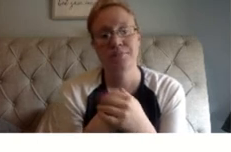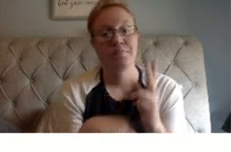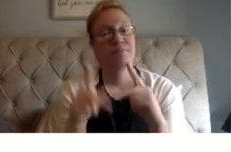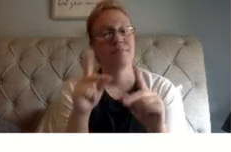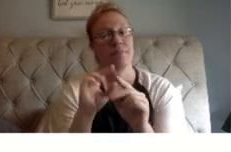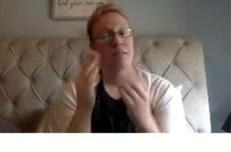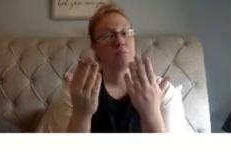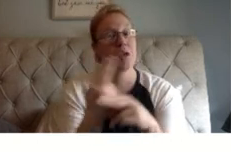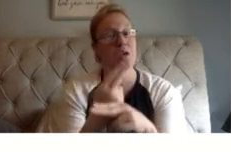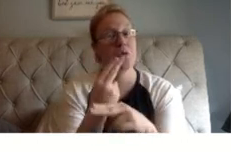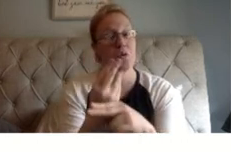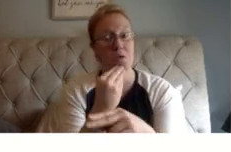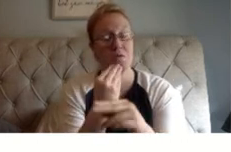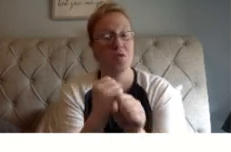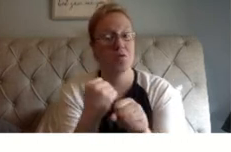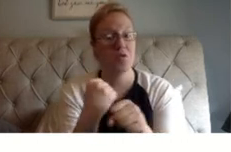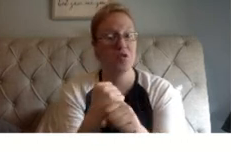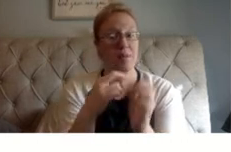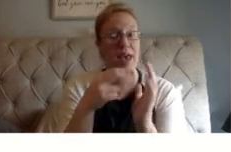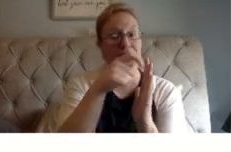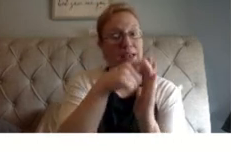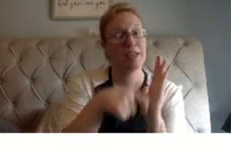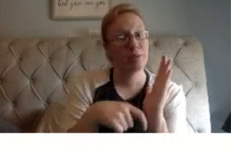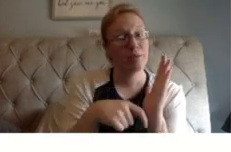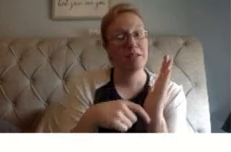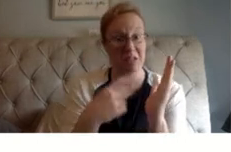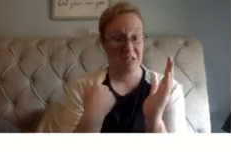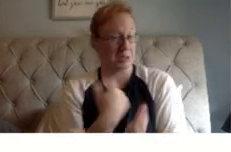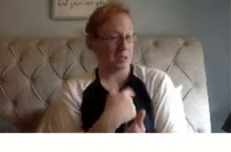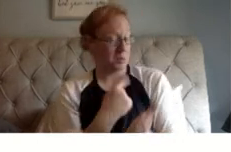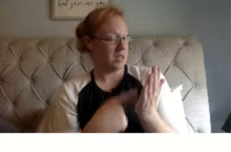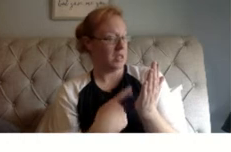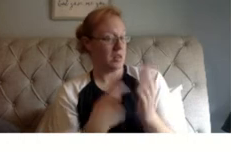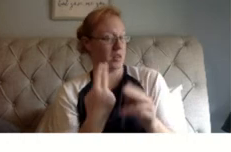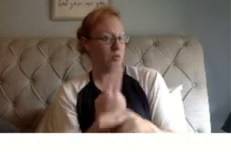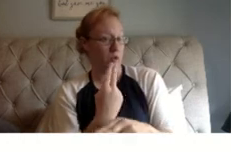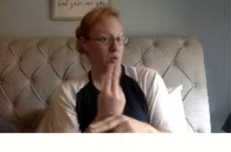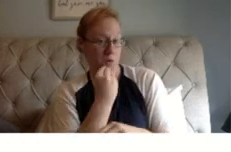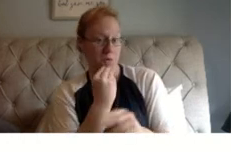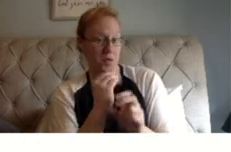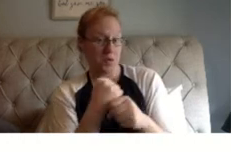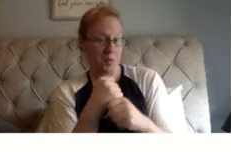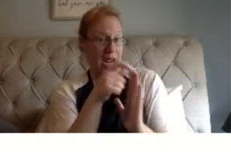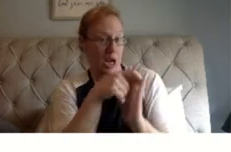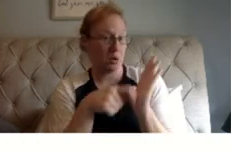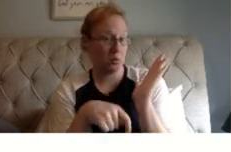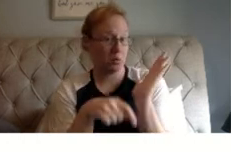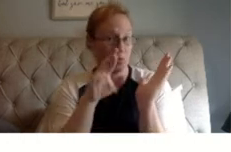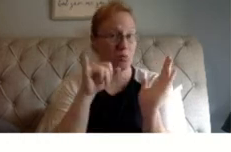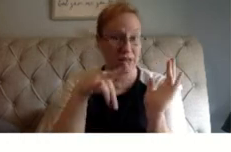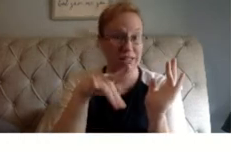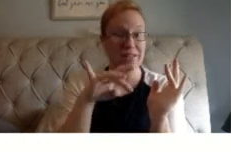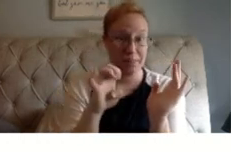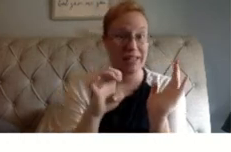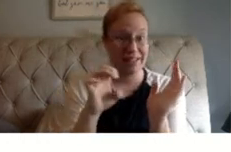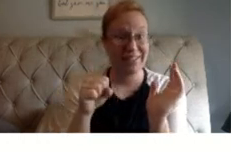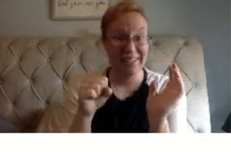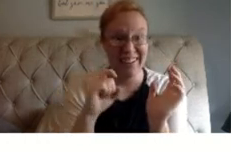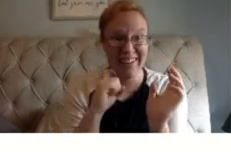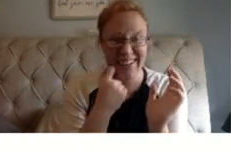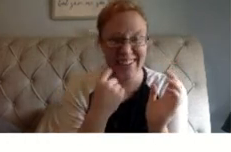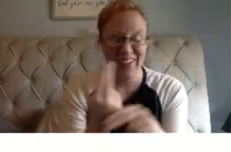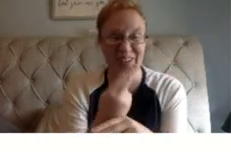People may use the food to make recipes. Ooh, do we sometimes use food to make recipes? Yes. How cool would it be if we could use